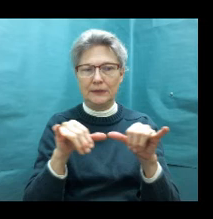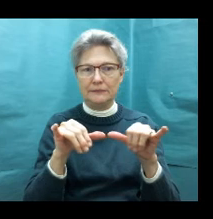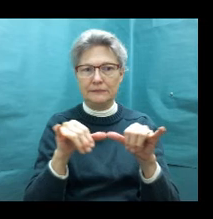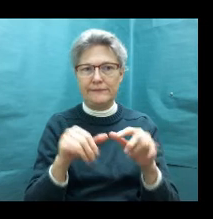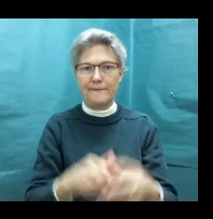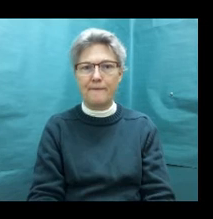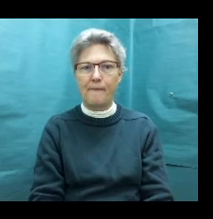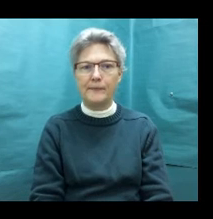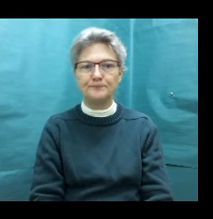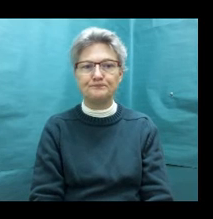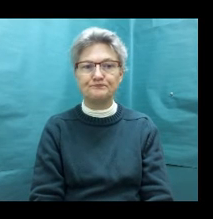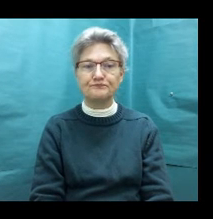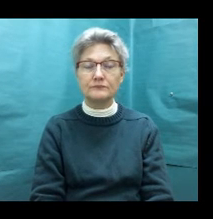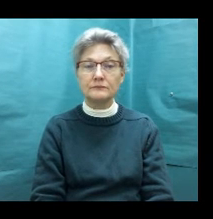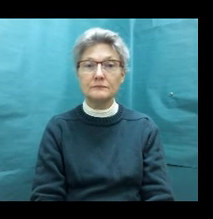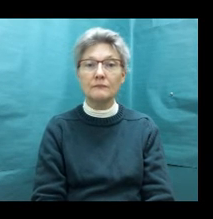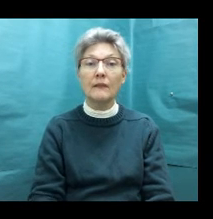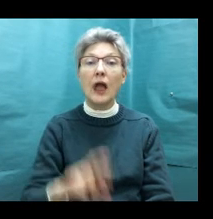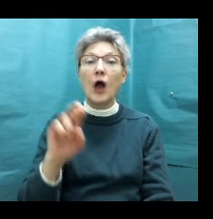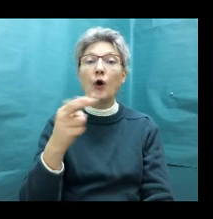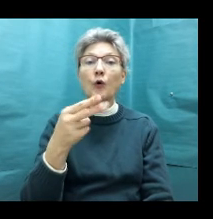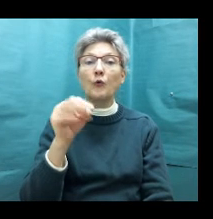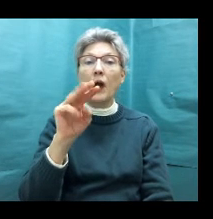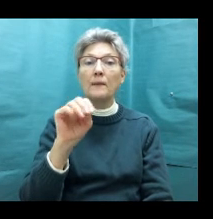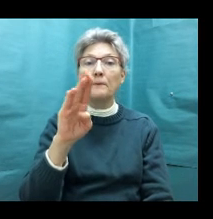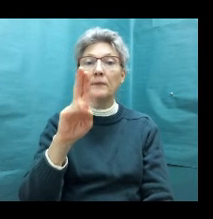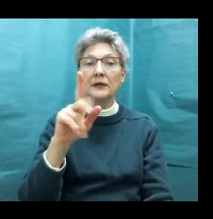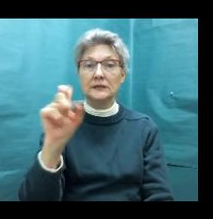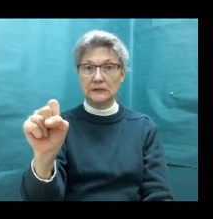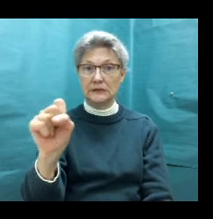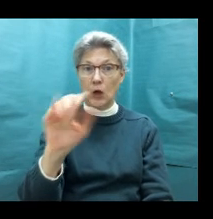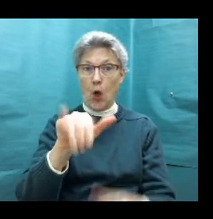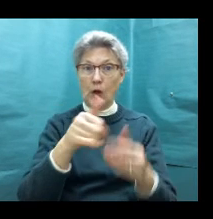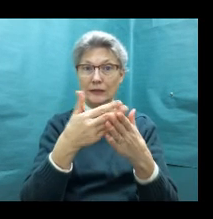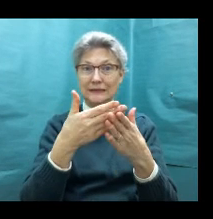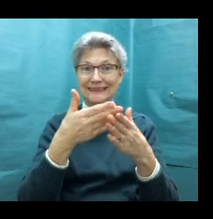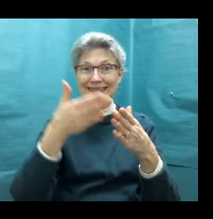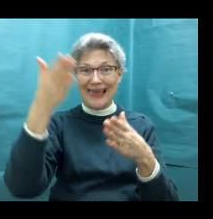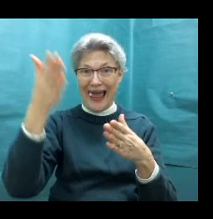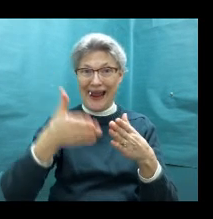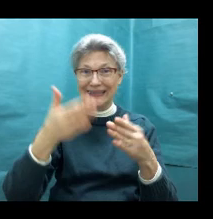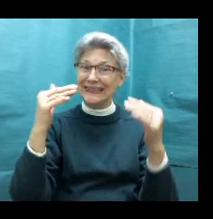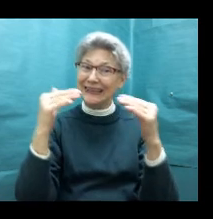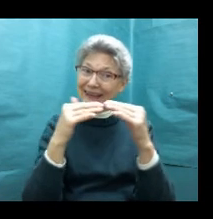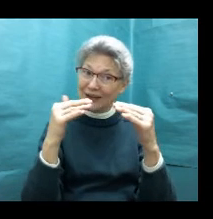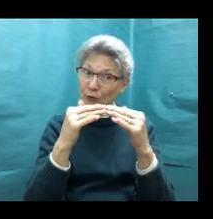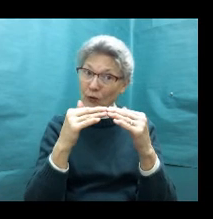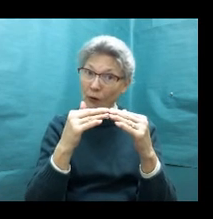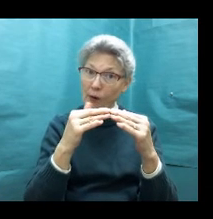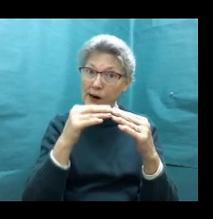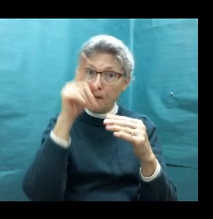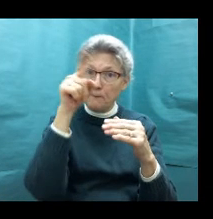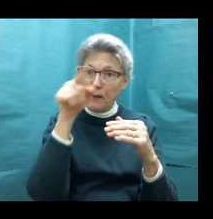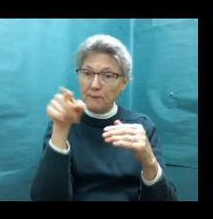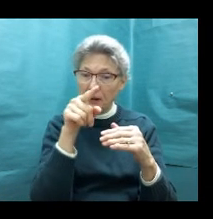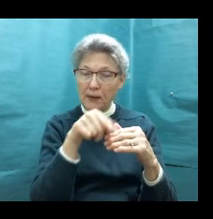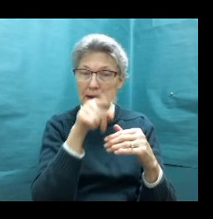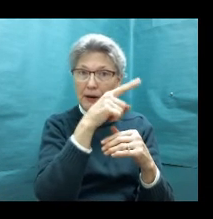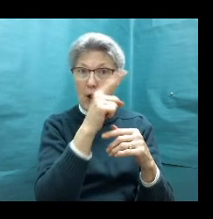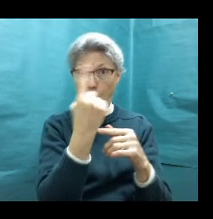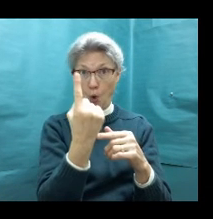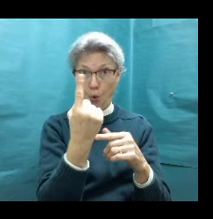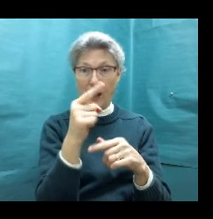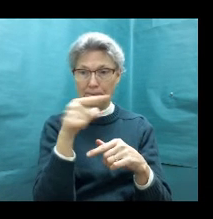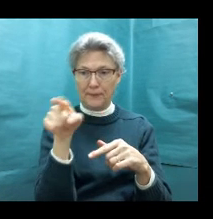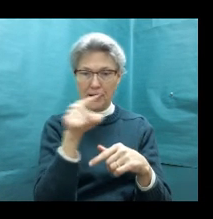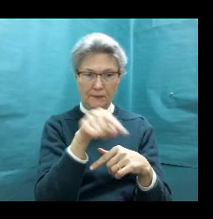And a rhombus. All sides are equal length, identified by tick marks. See how all of the tick marks are